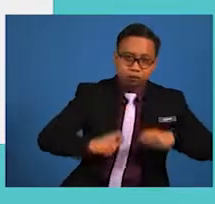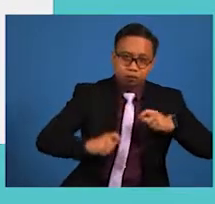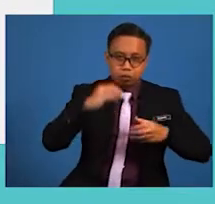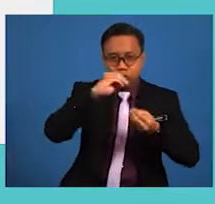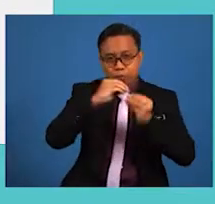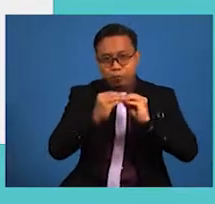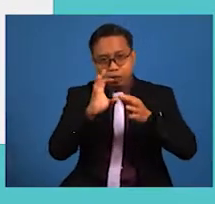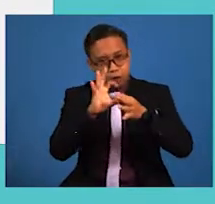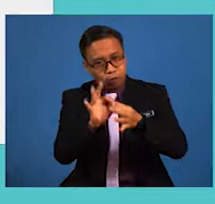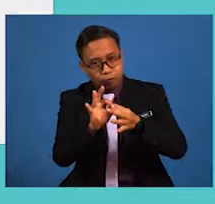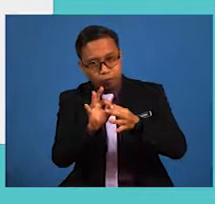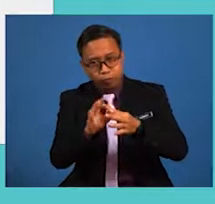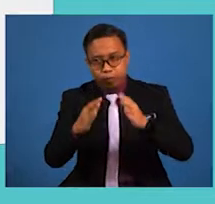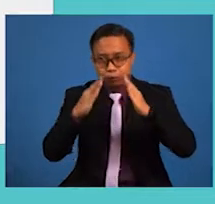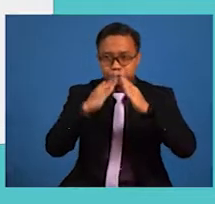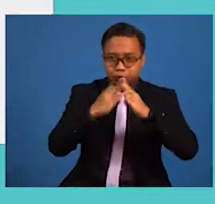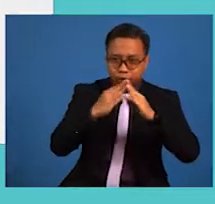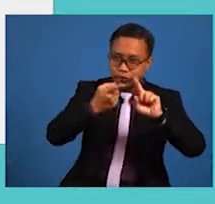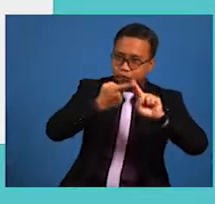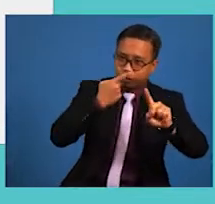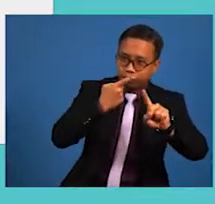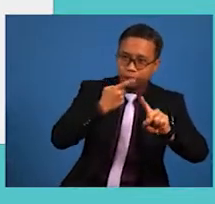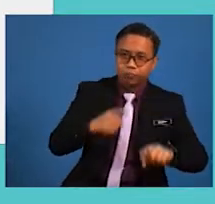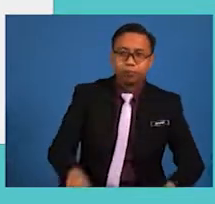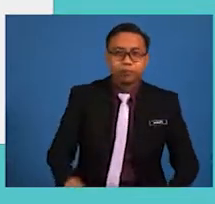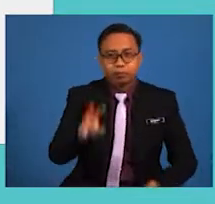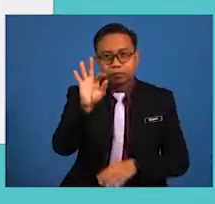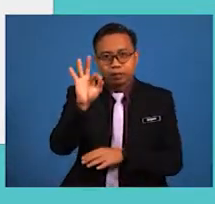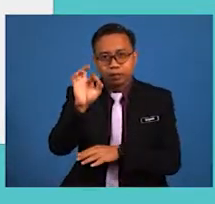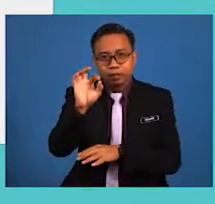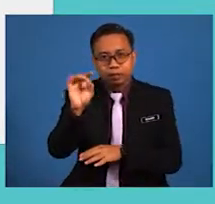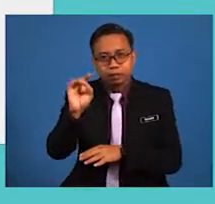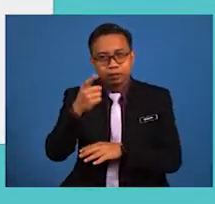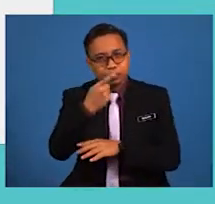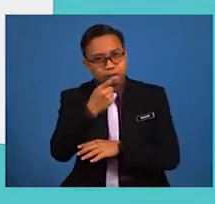properties from 40,000 in 1970 to